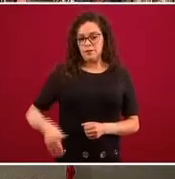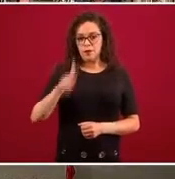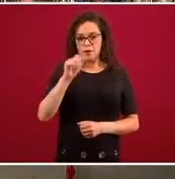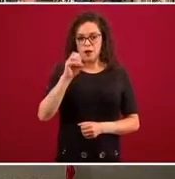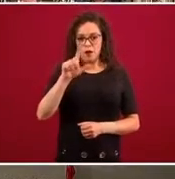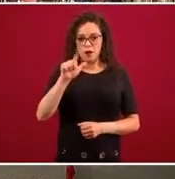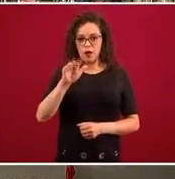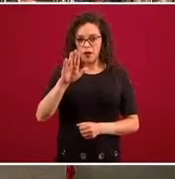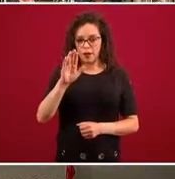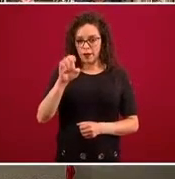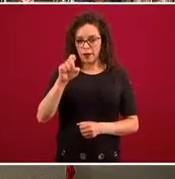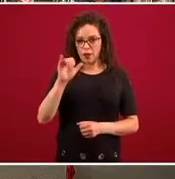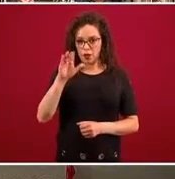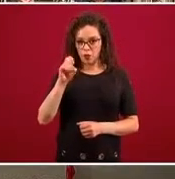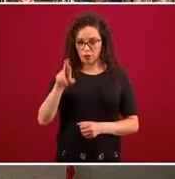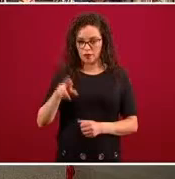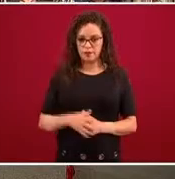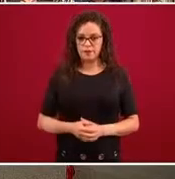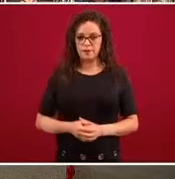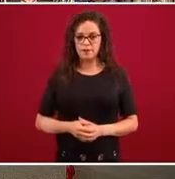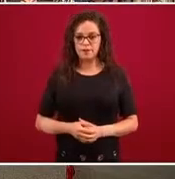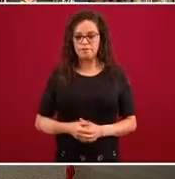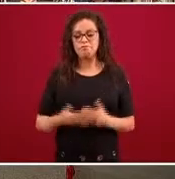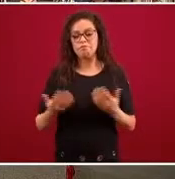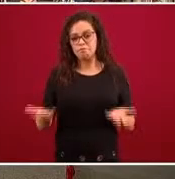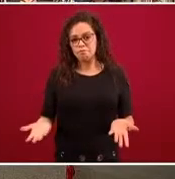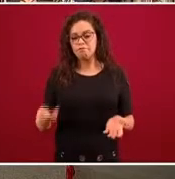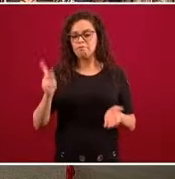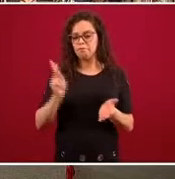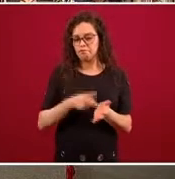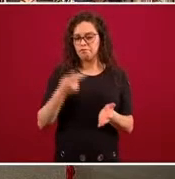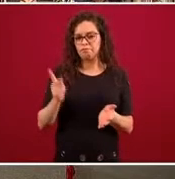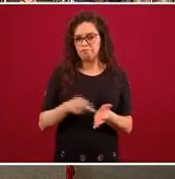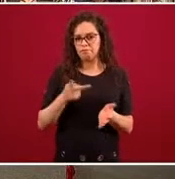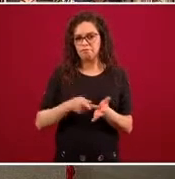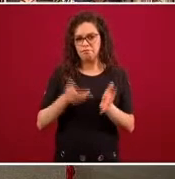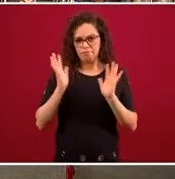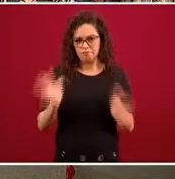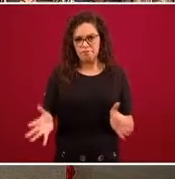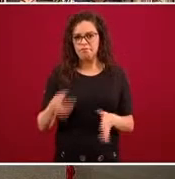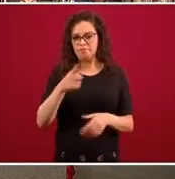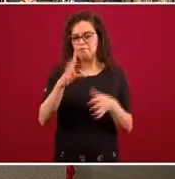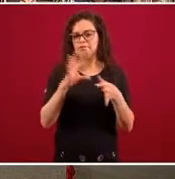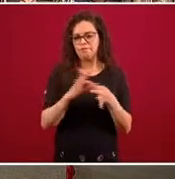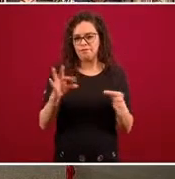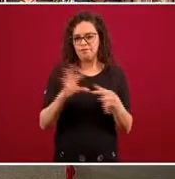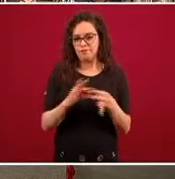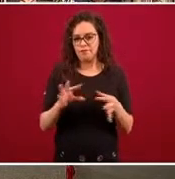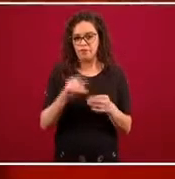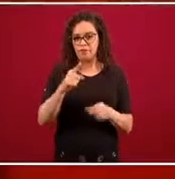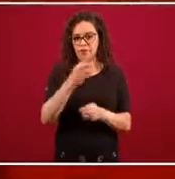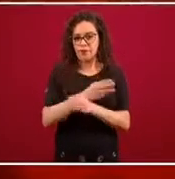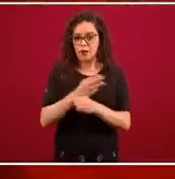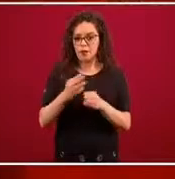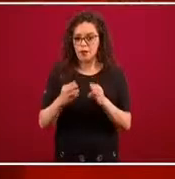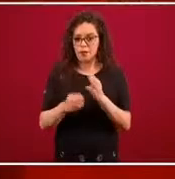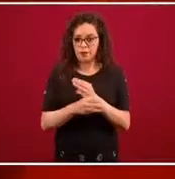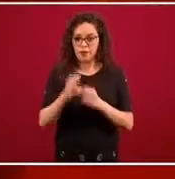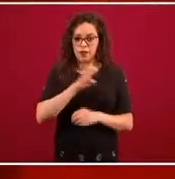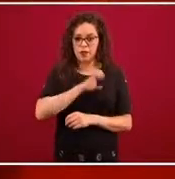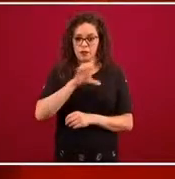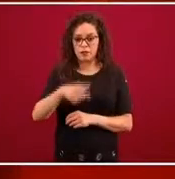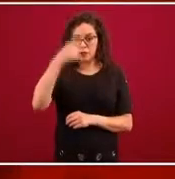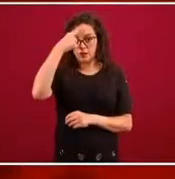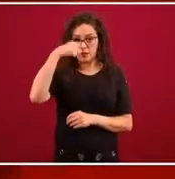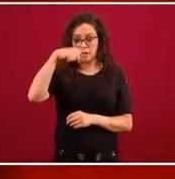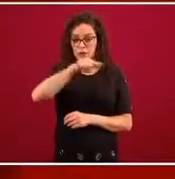Good evening, I'm Paula Betancourt from Multimedios. You've said several times that the